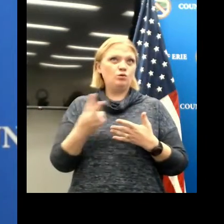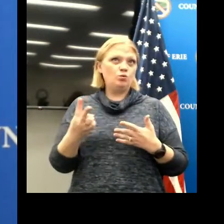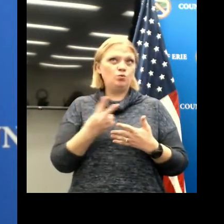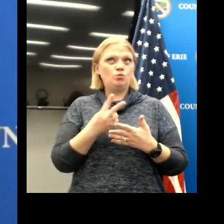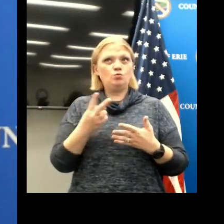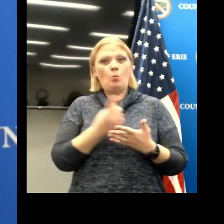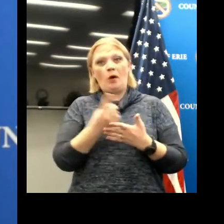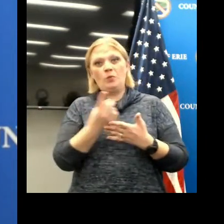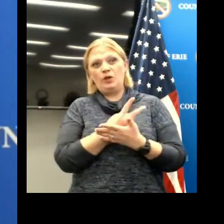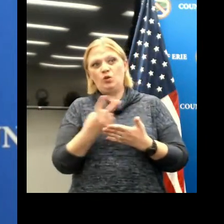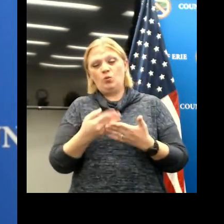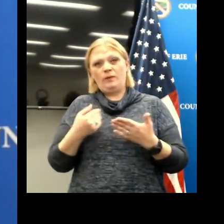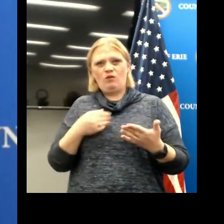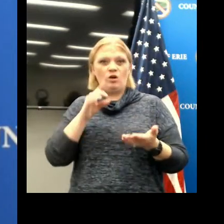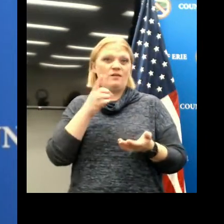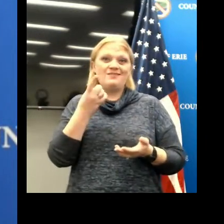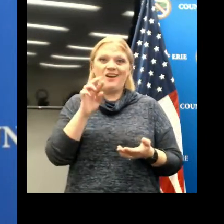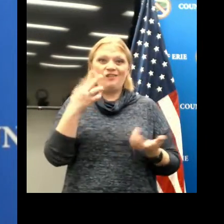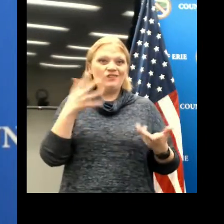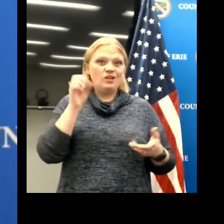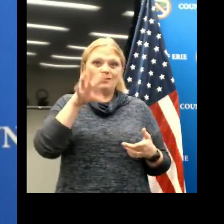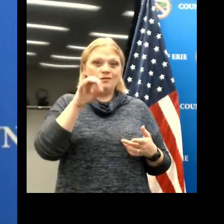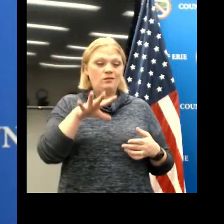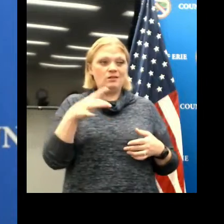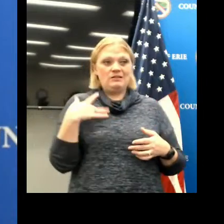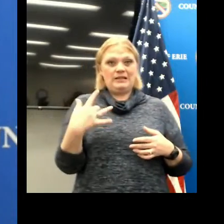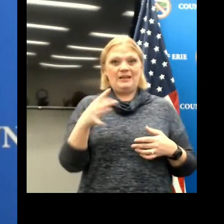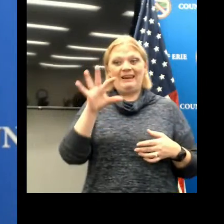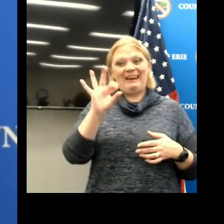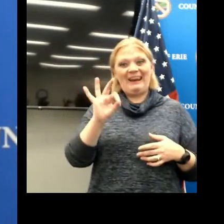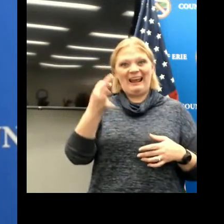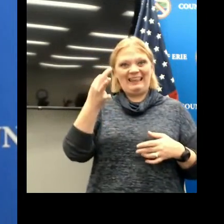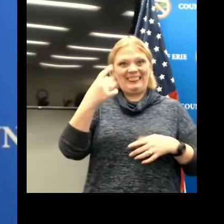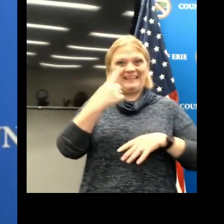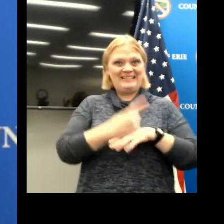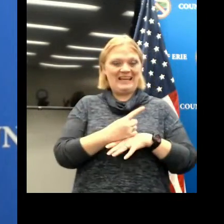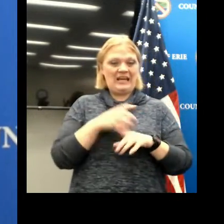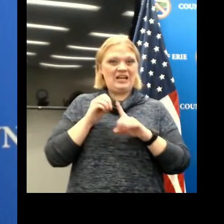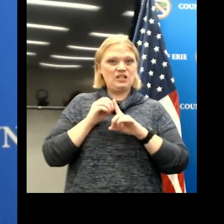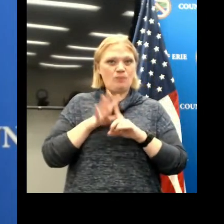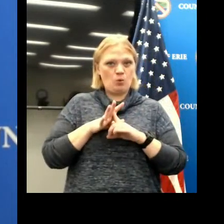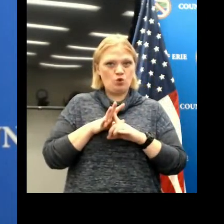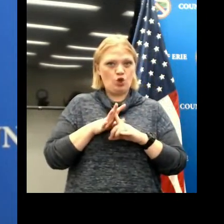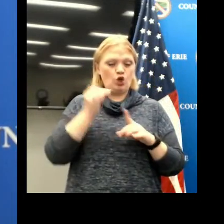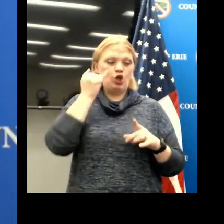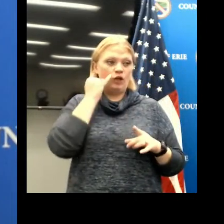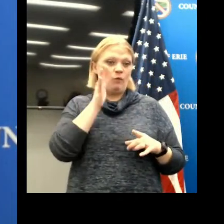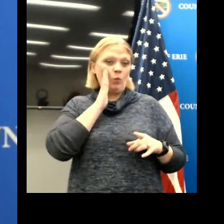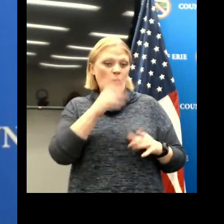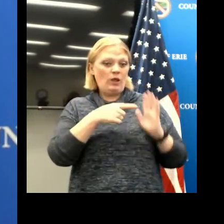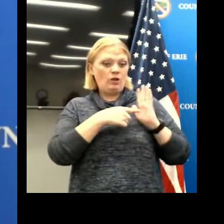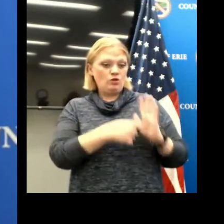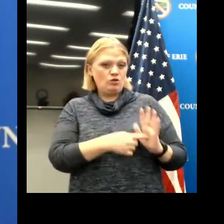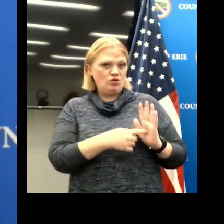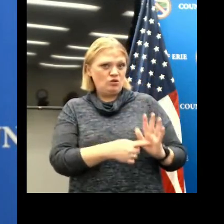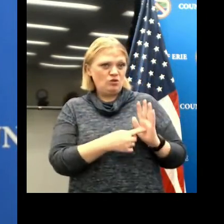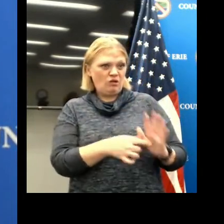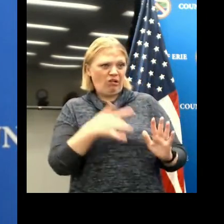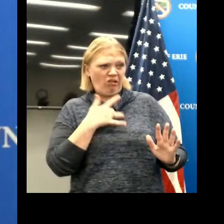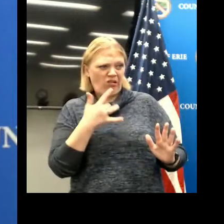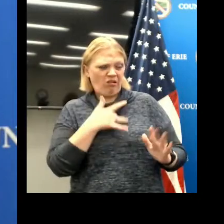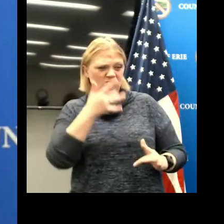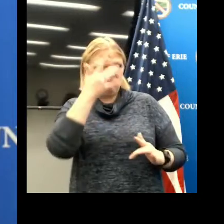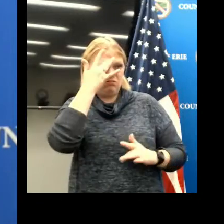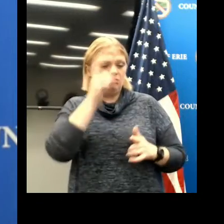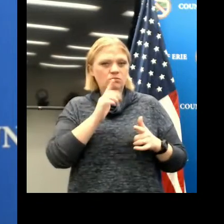before. As the doctor noted, usually by the 9th day of exposure, if you're going to show symptoms, usually show it by then. But it's not the